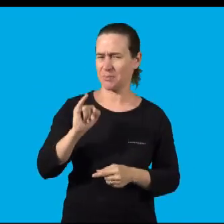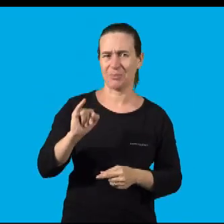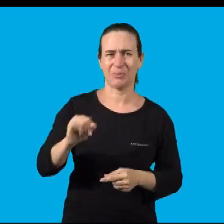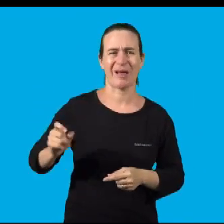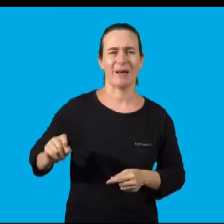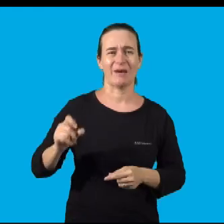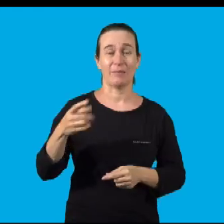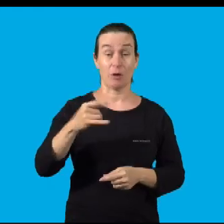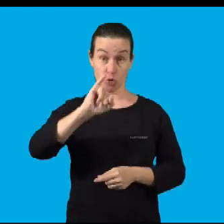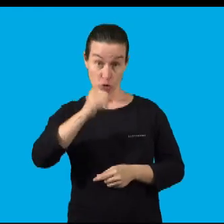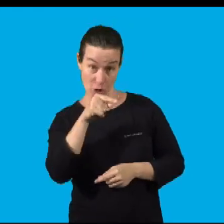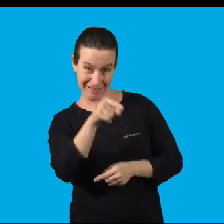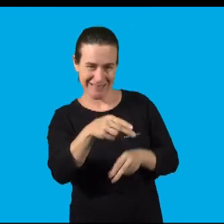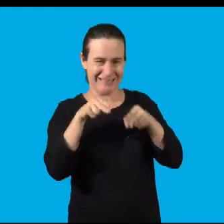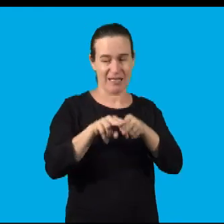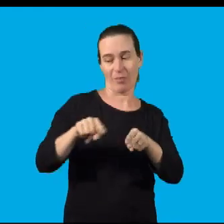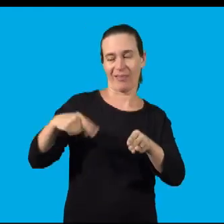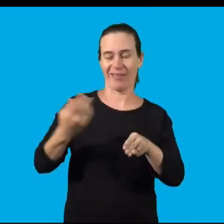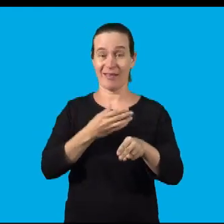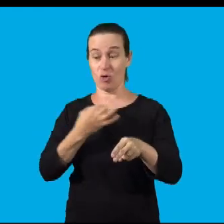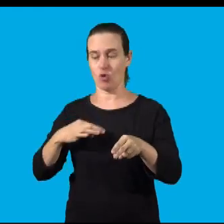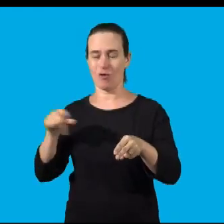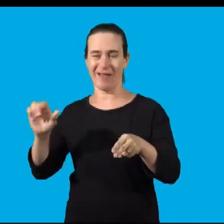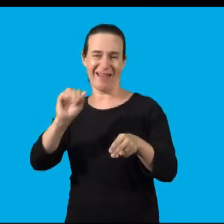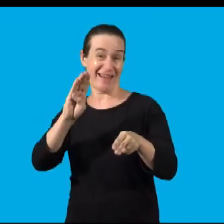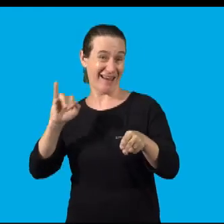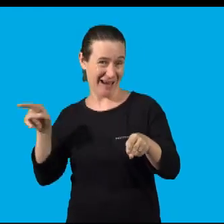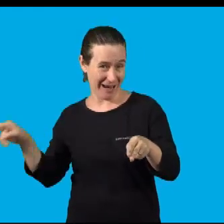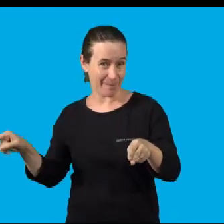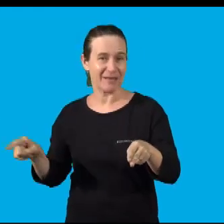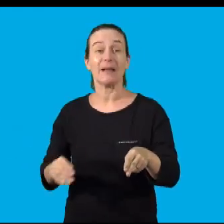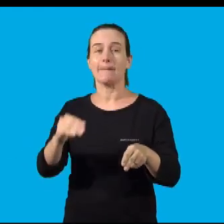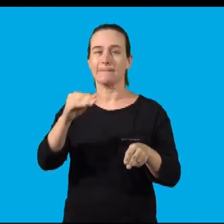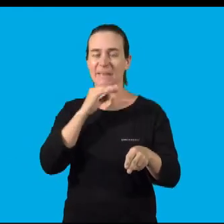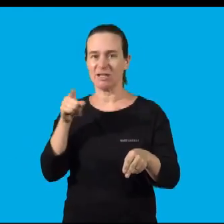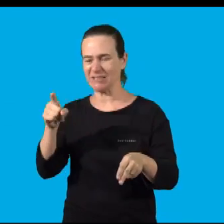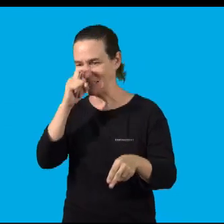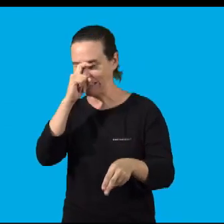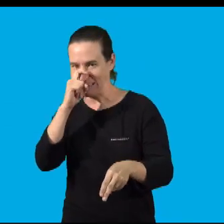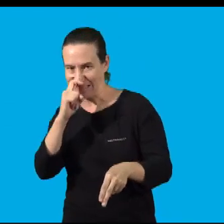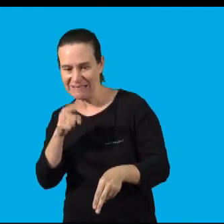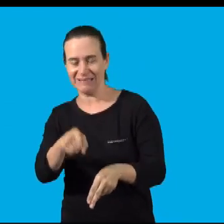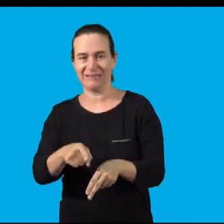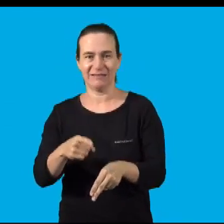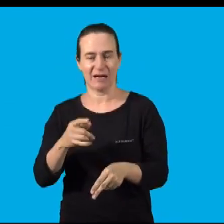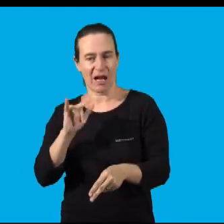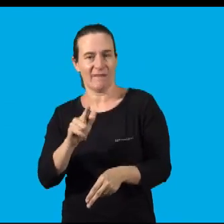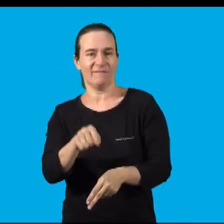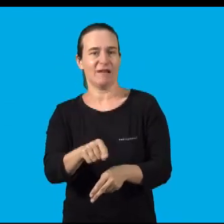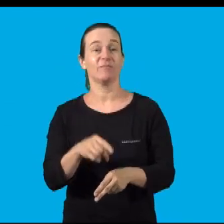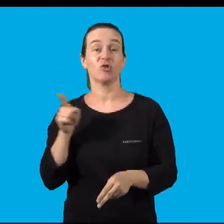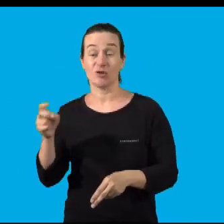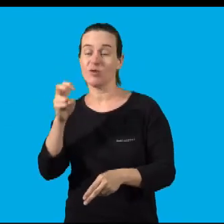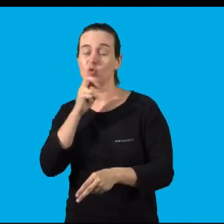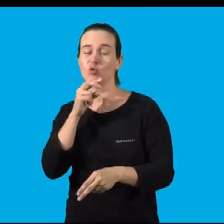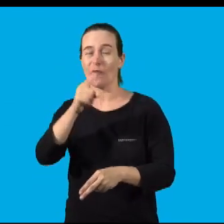tragic outcomes. John Proctor has an affair with Abigail Williams, which results in her obsession. She